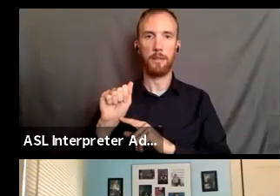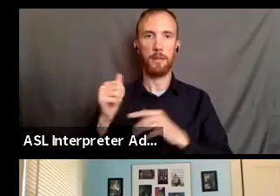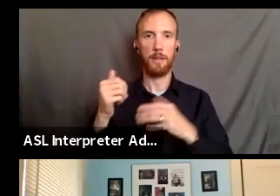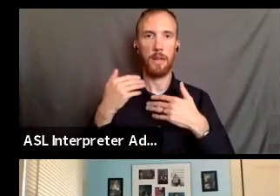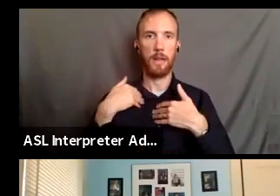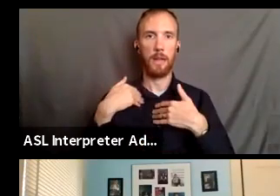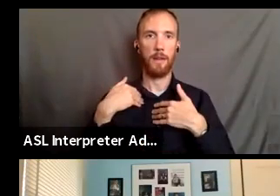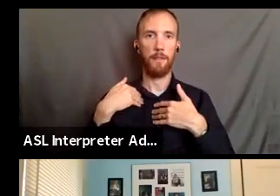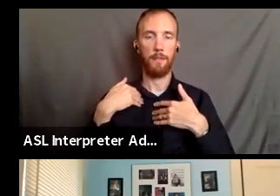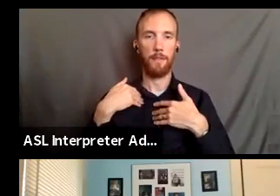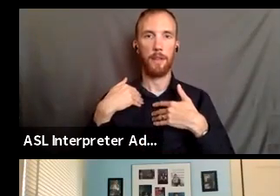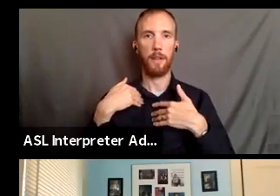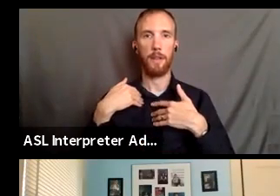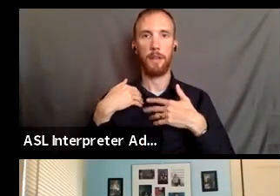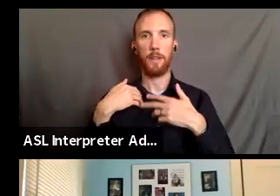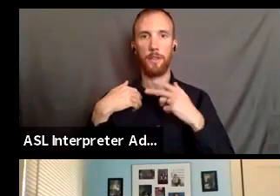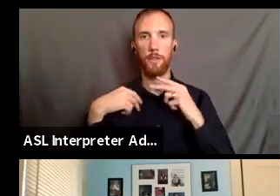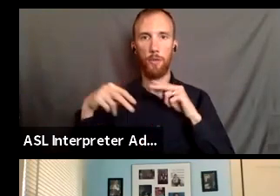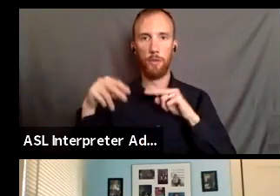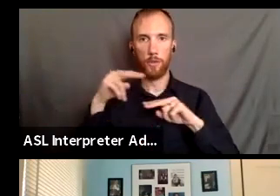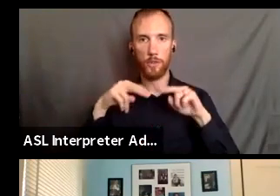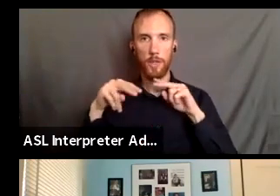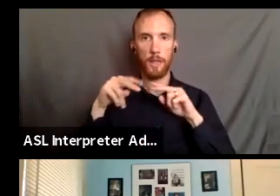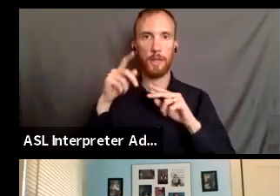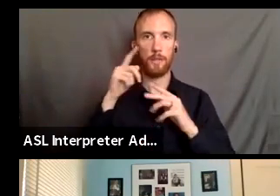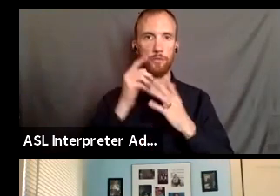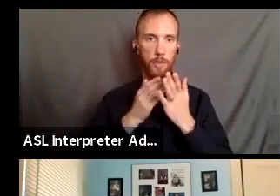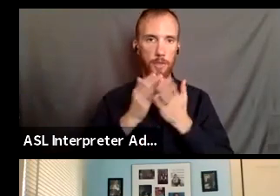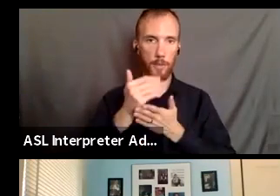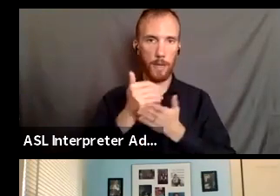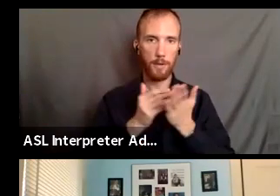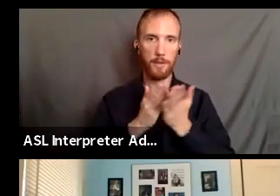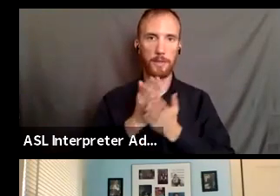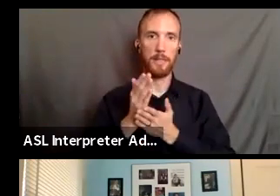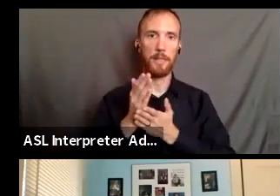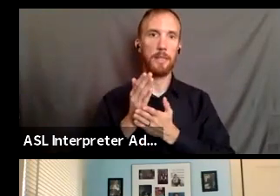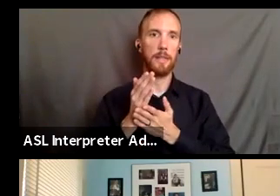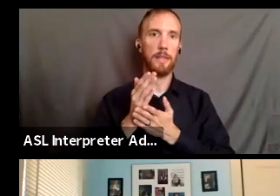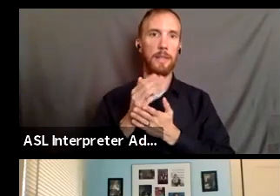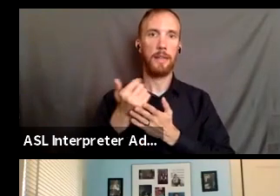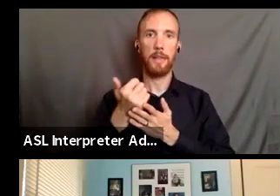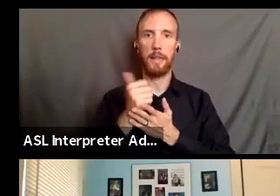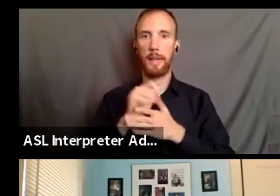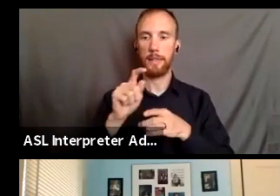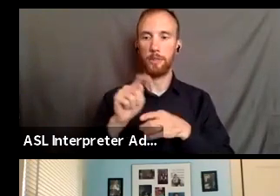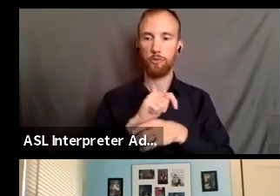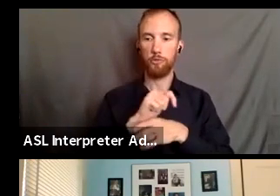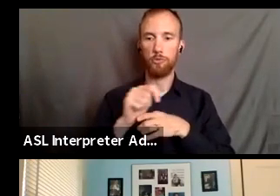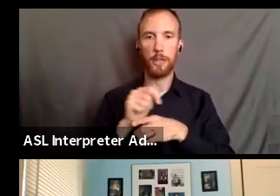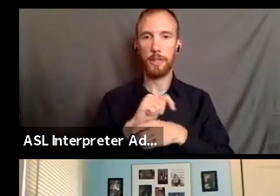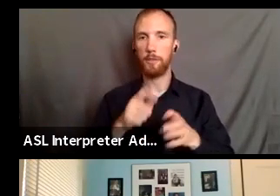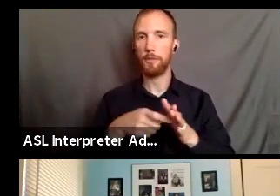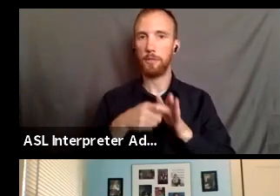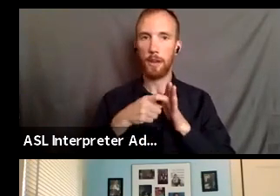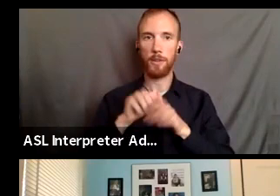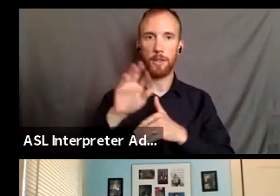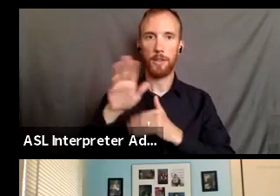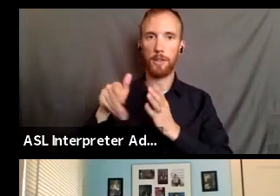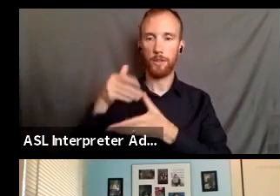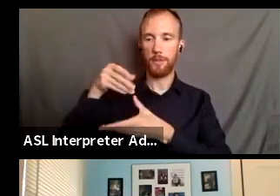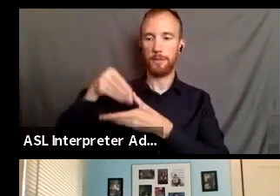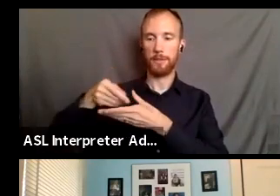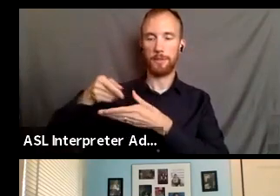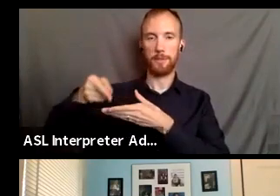governance the transparency any consistency any mandated training all live um as